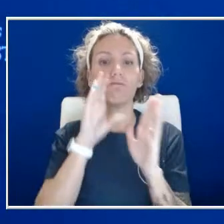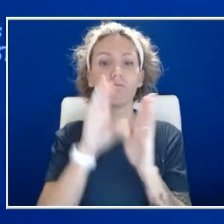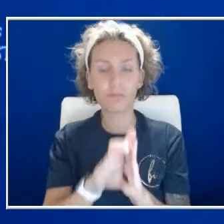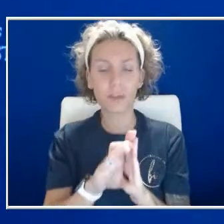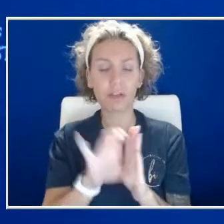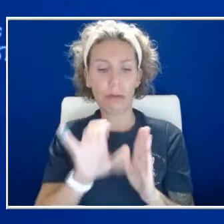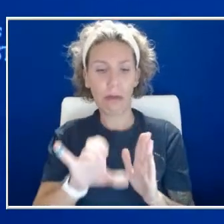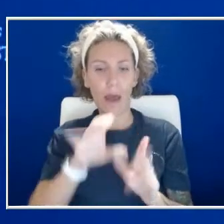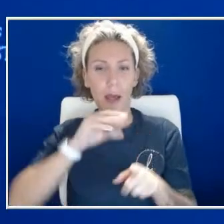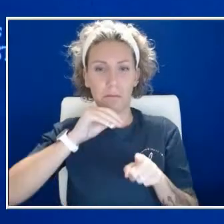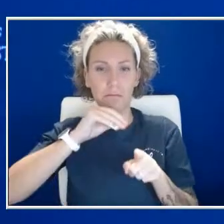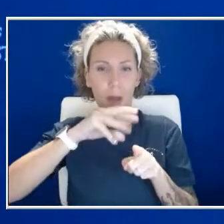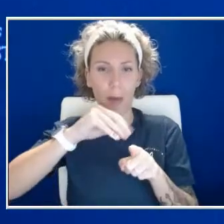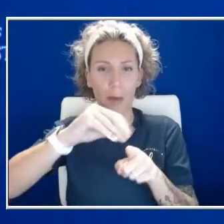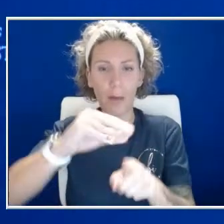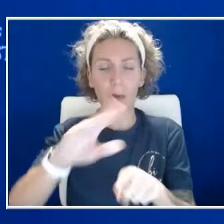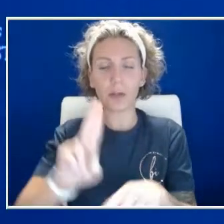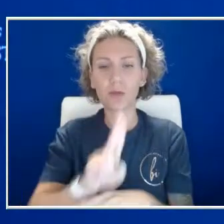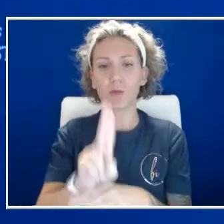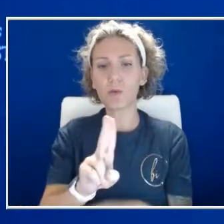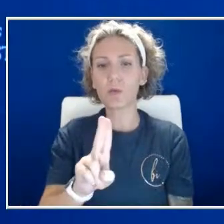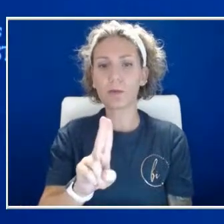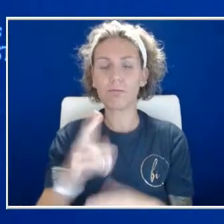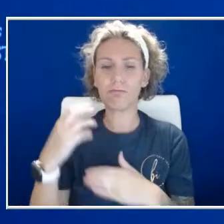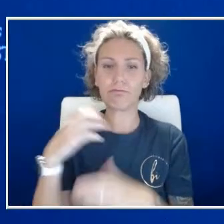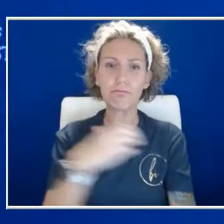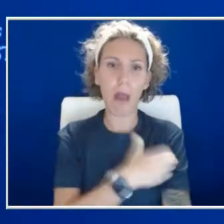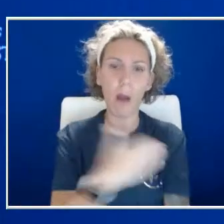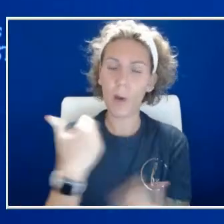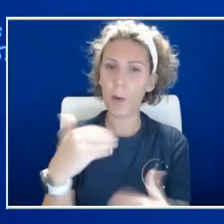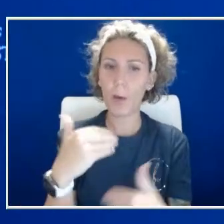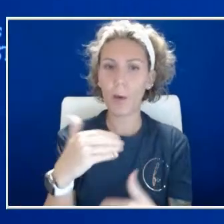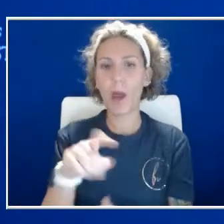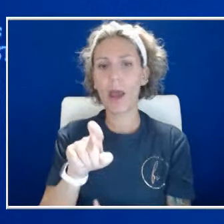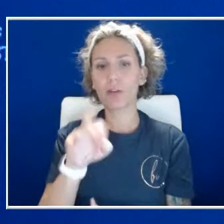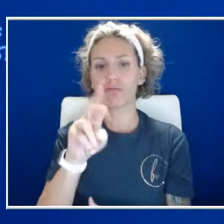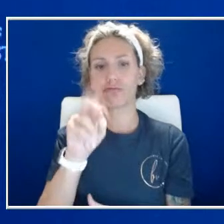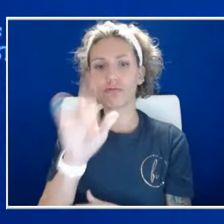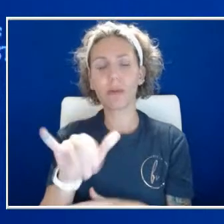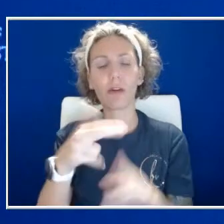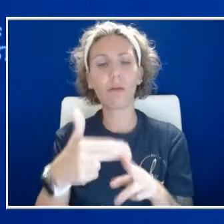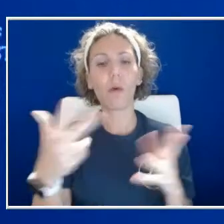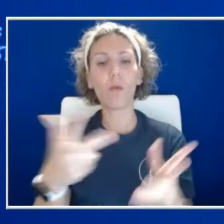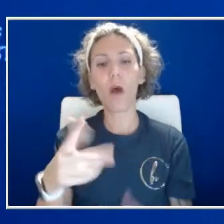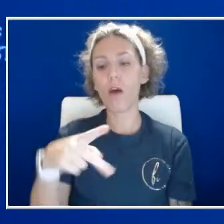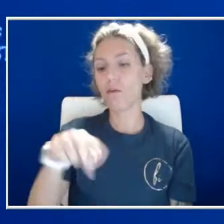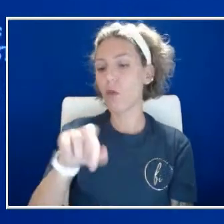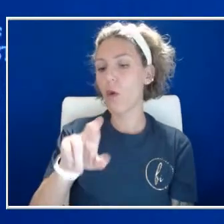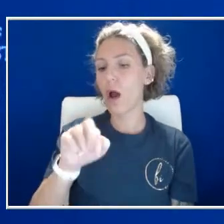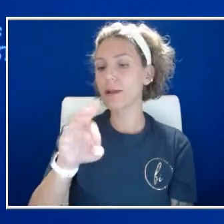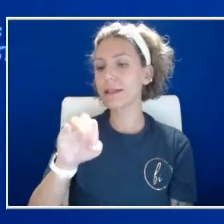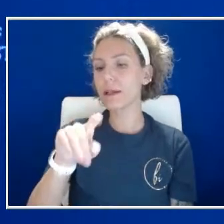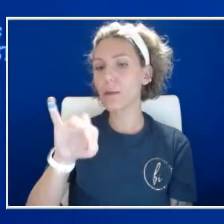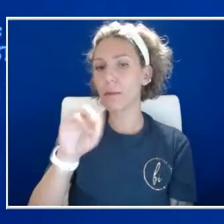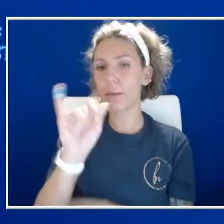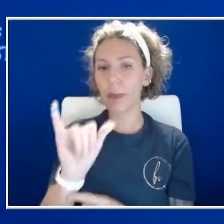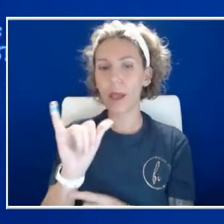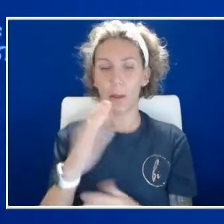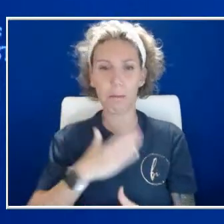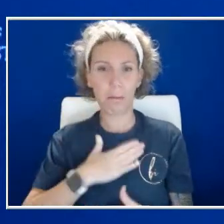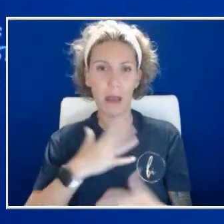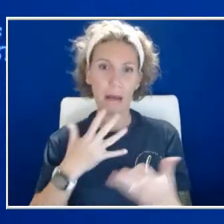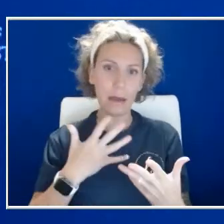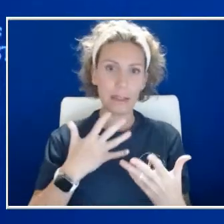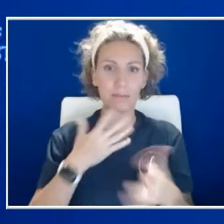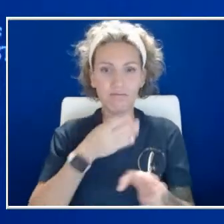using x-rays, powerful x-rays called fluoroscopy. And in my world, we work with actually